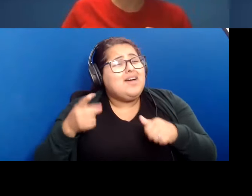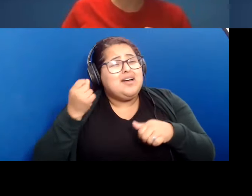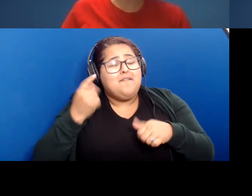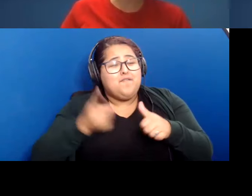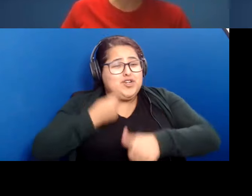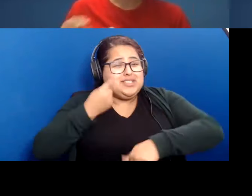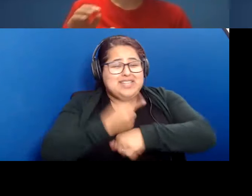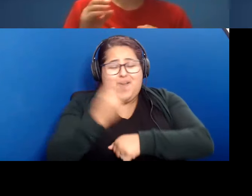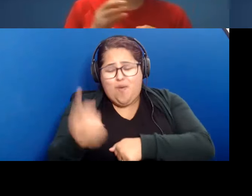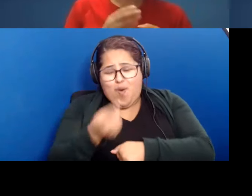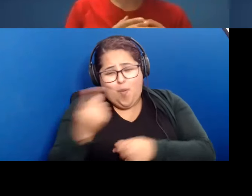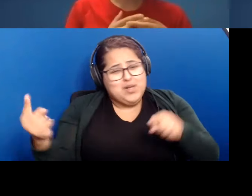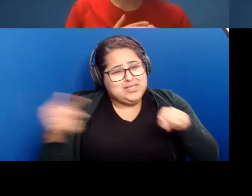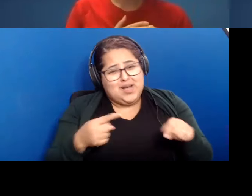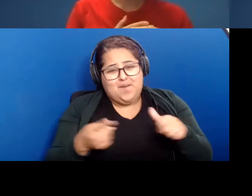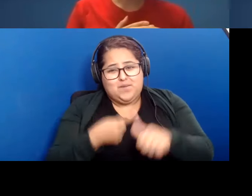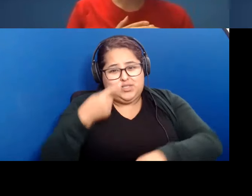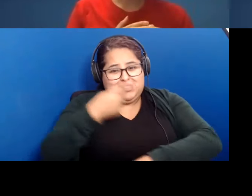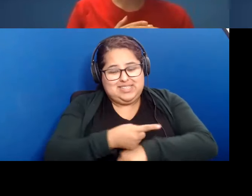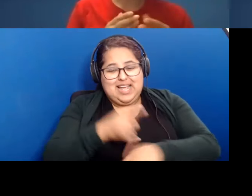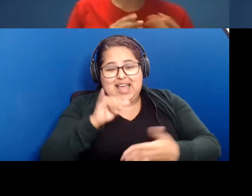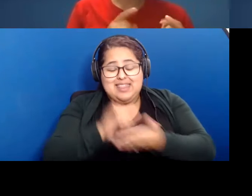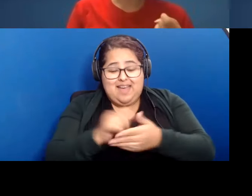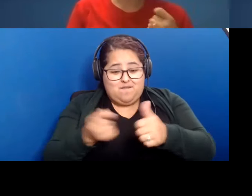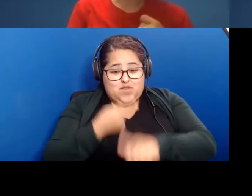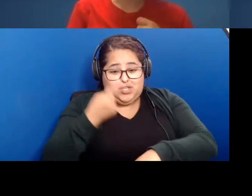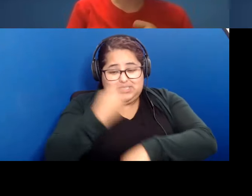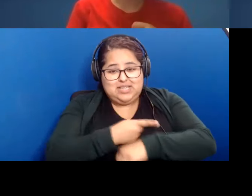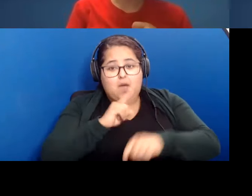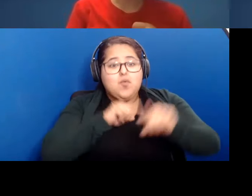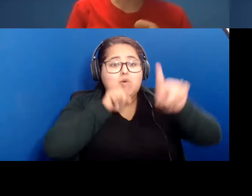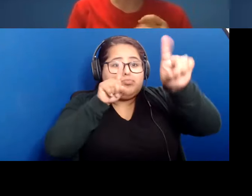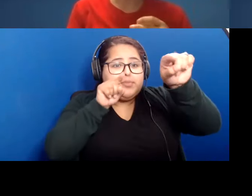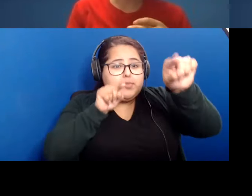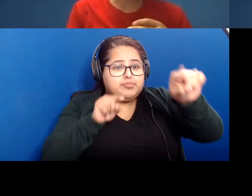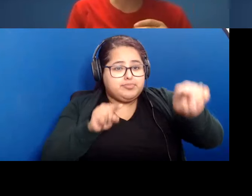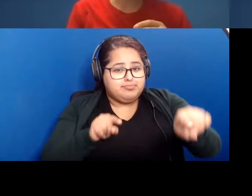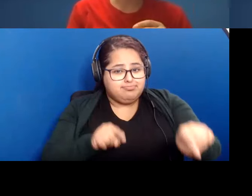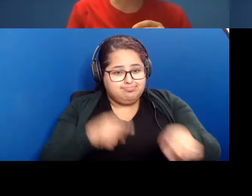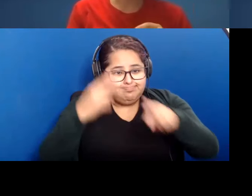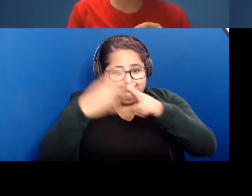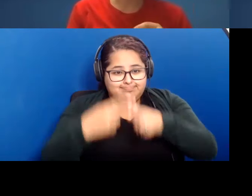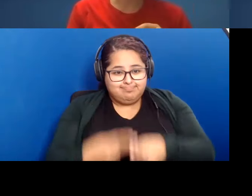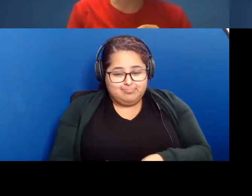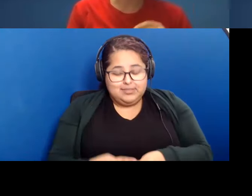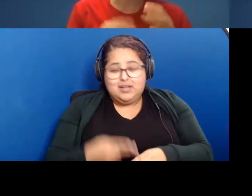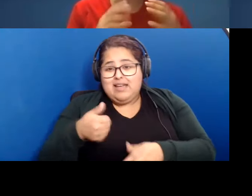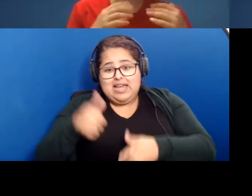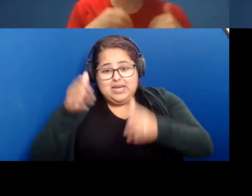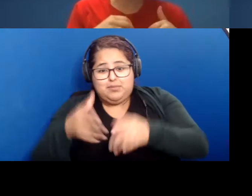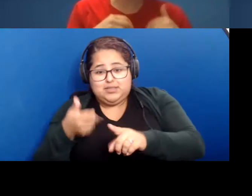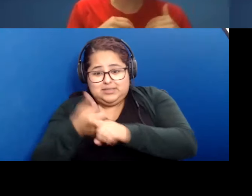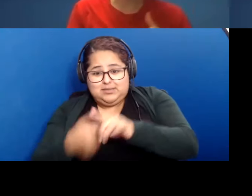first week of school, because that's how they take attendance. If you're not here on the first day of school, they will drop you. So always go to